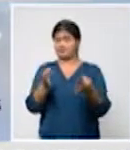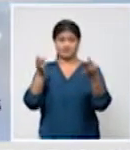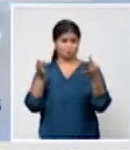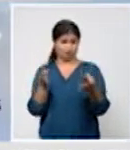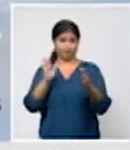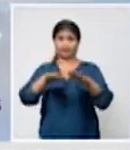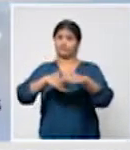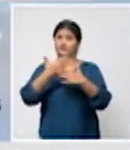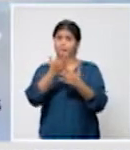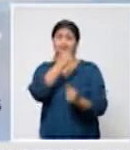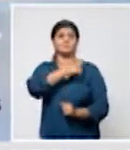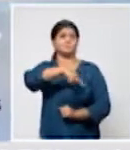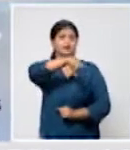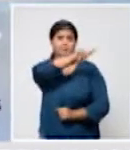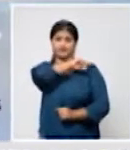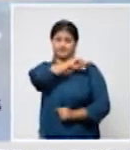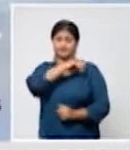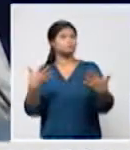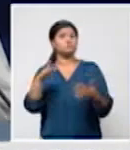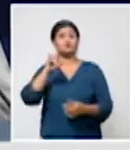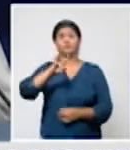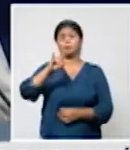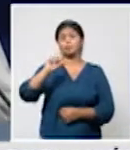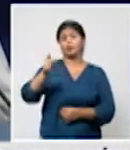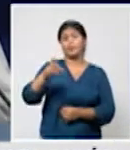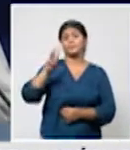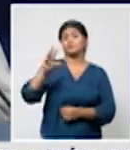Following yesterday's diagnoses, of the